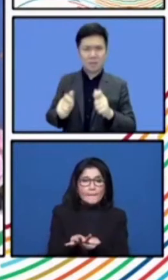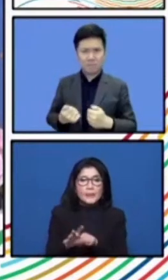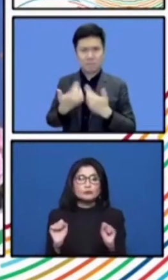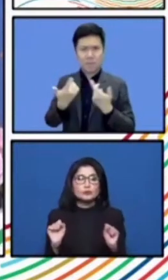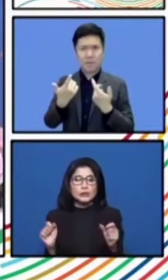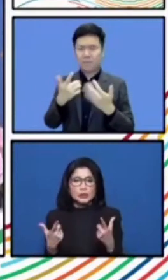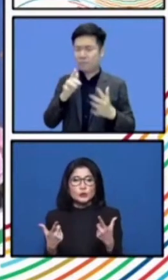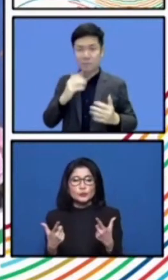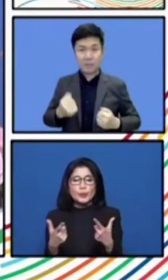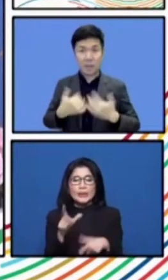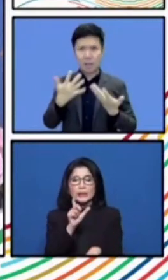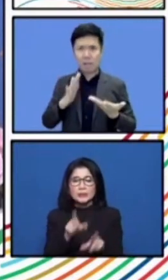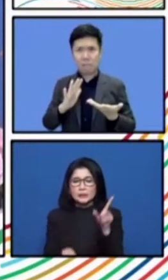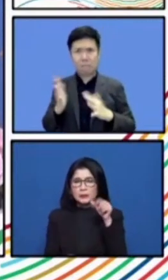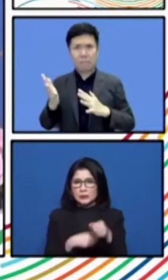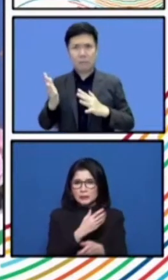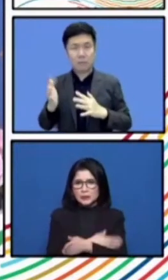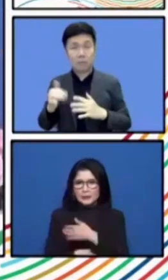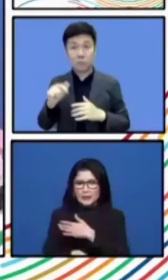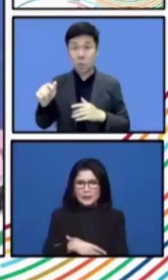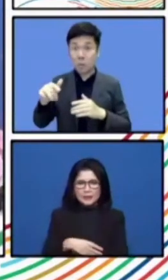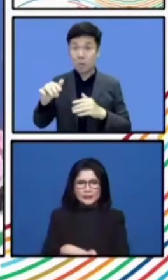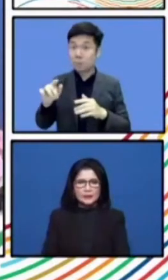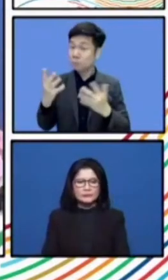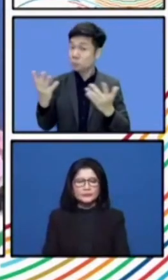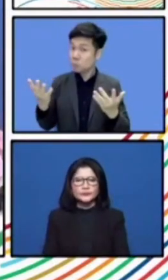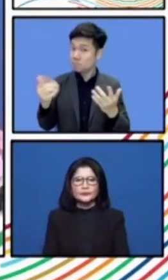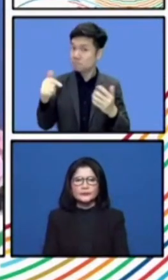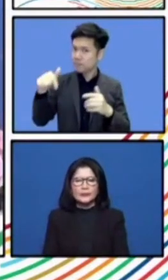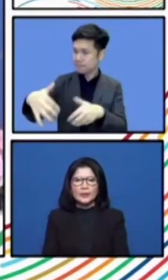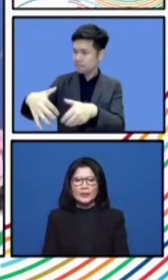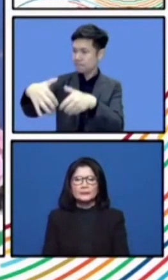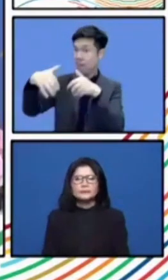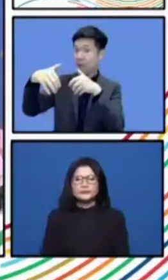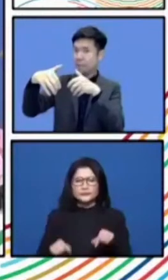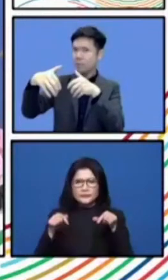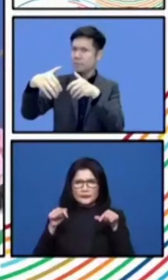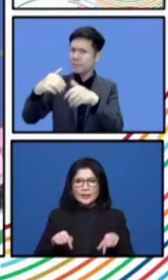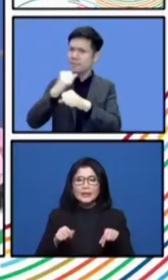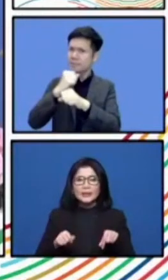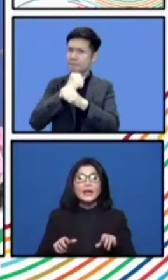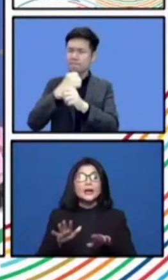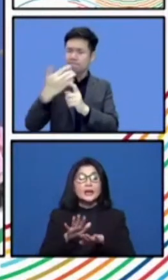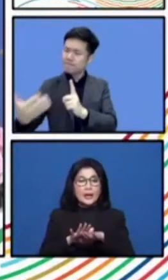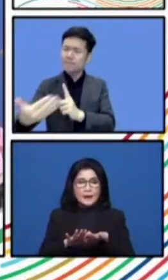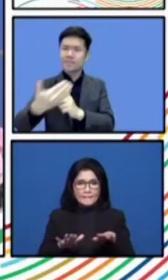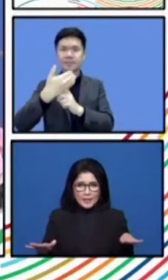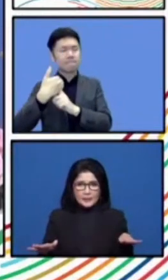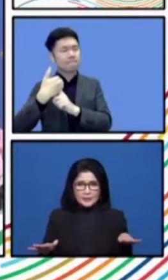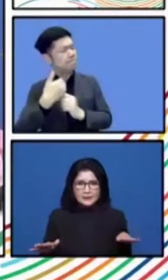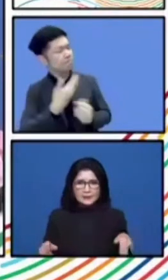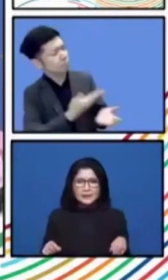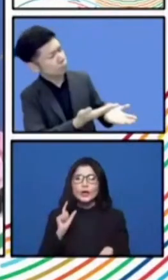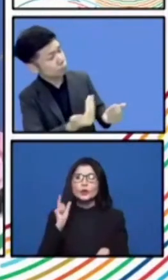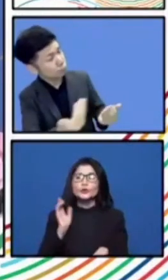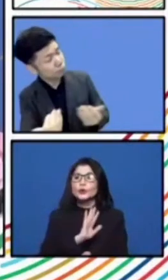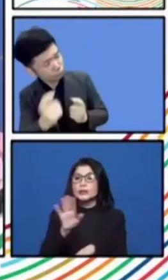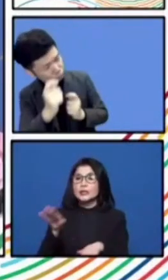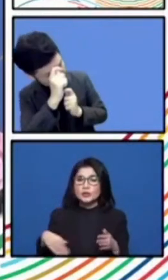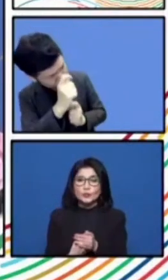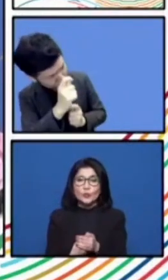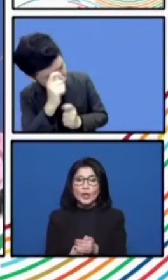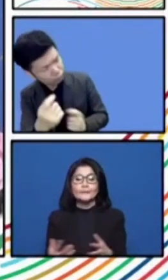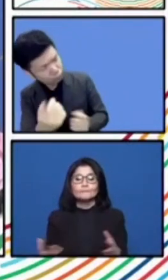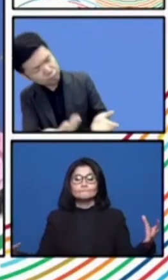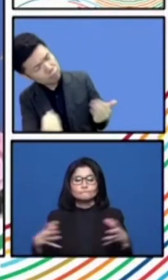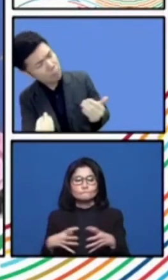parliament is a safe zone for all parties to come government officials are obligated the